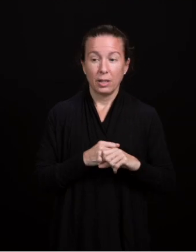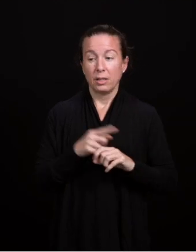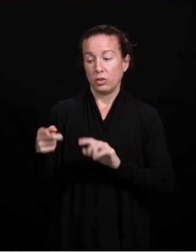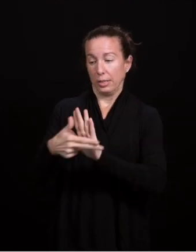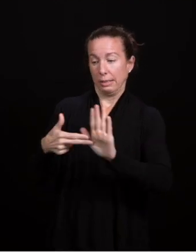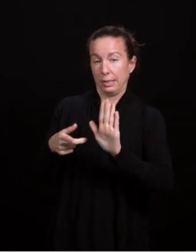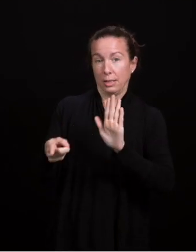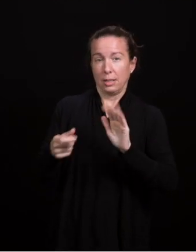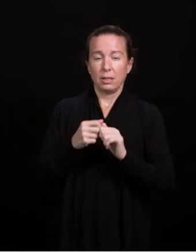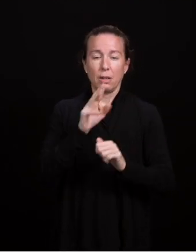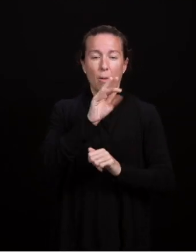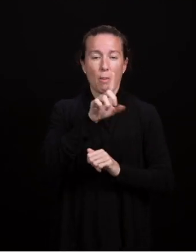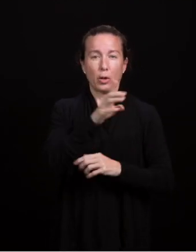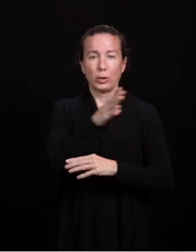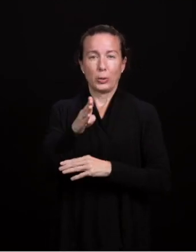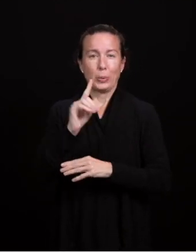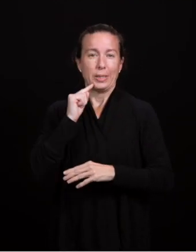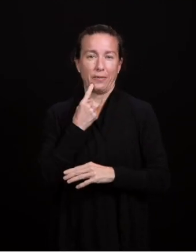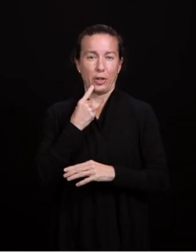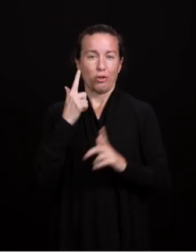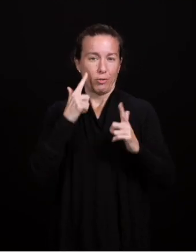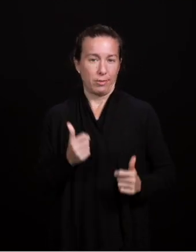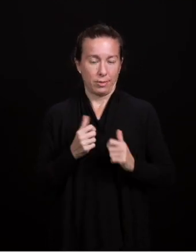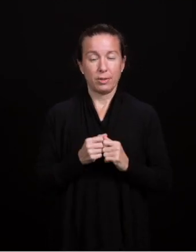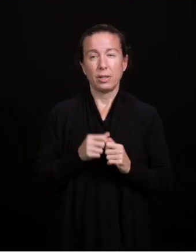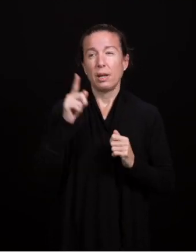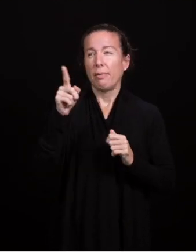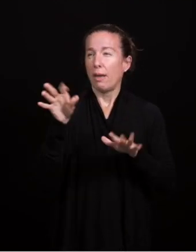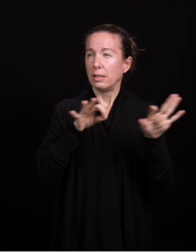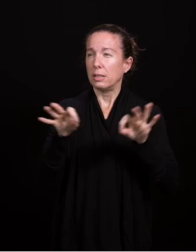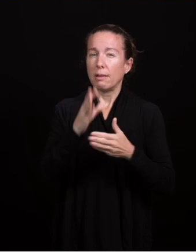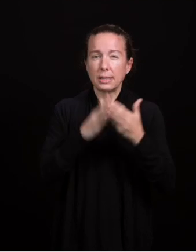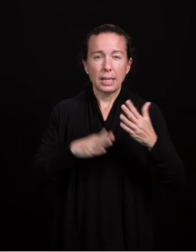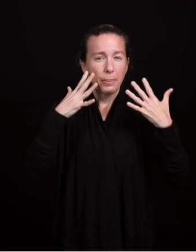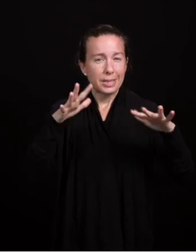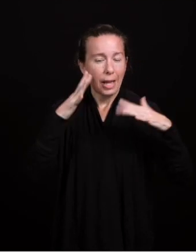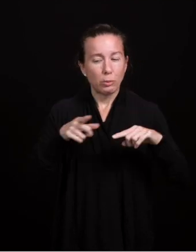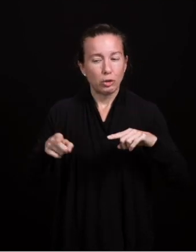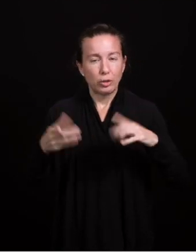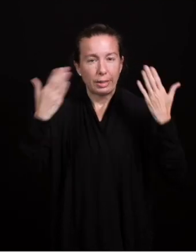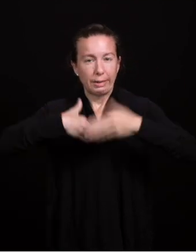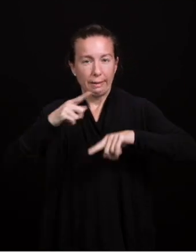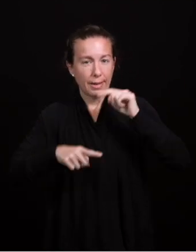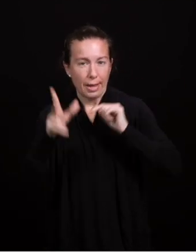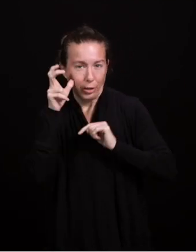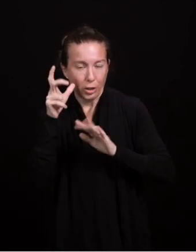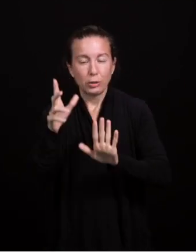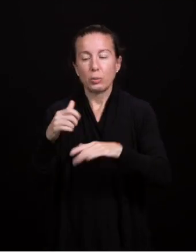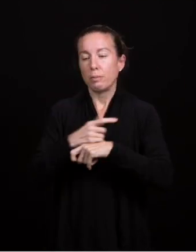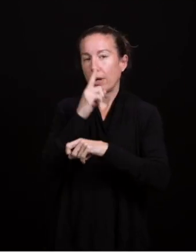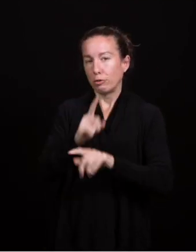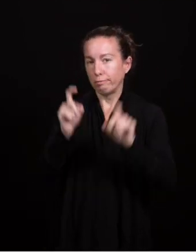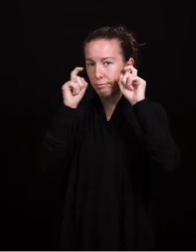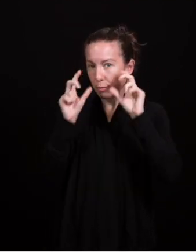her as between the moderate to severe. They explained to me the certain sounds that she can hear, so we really pay attention, making sure hearing aids